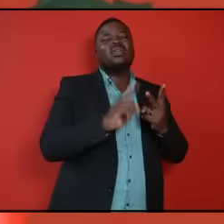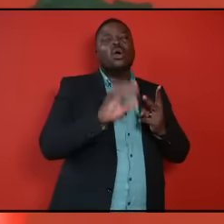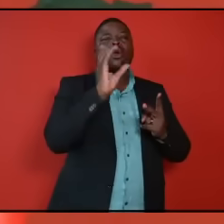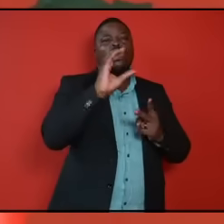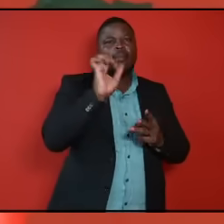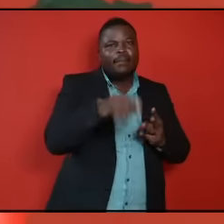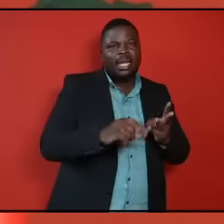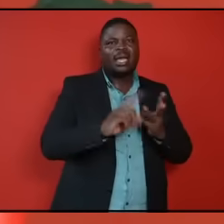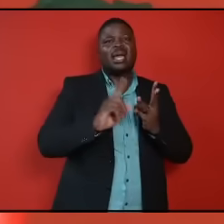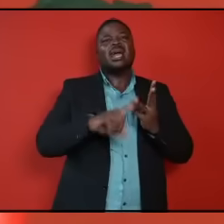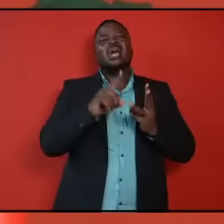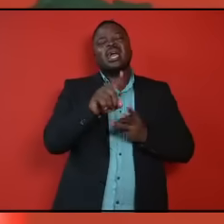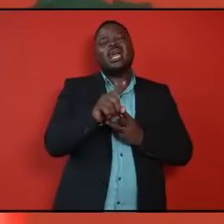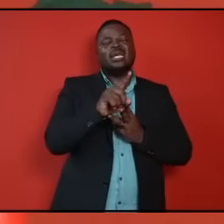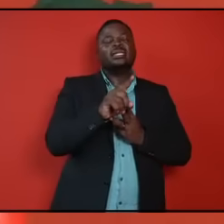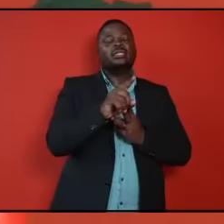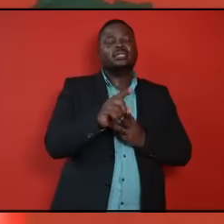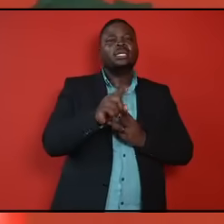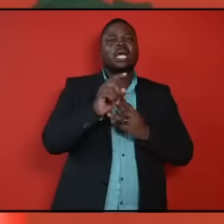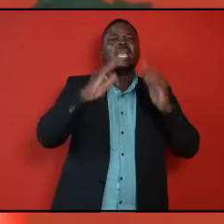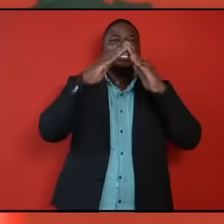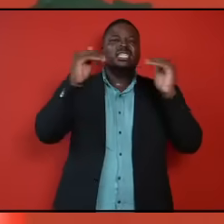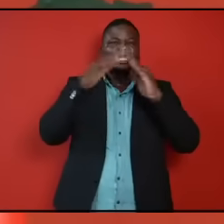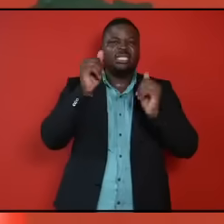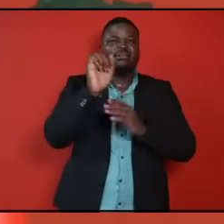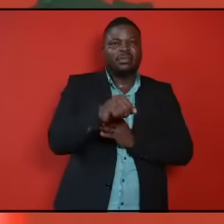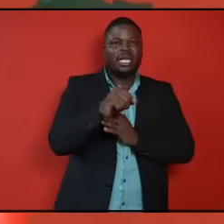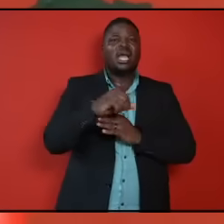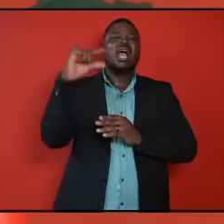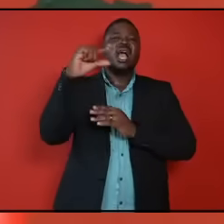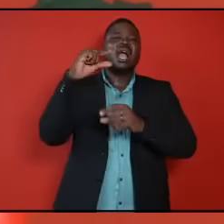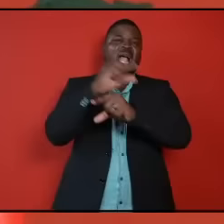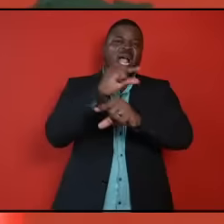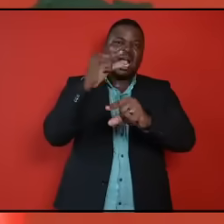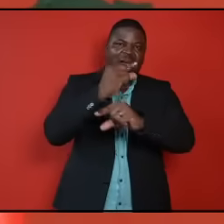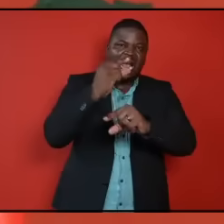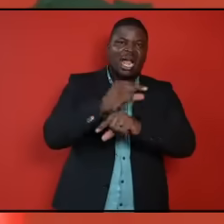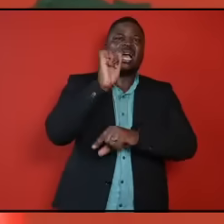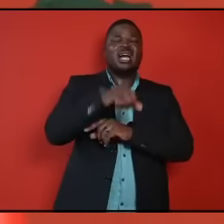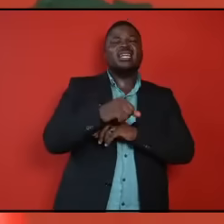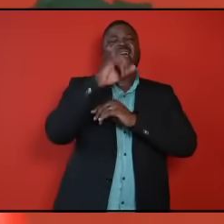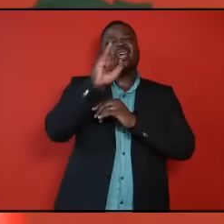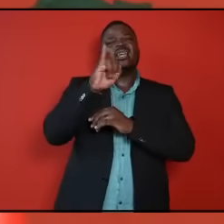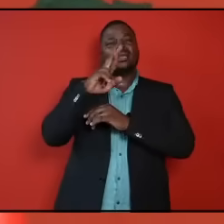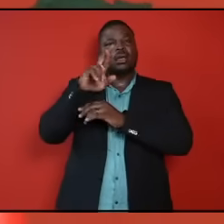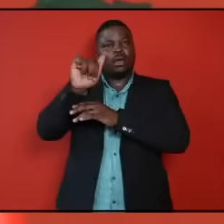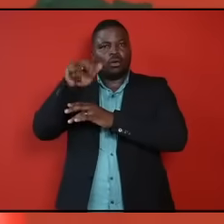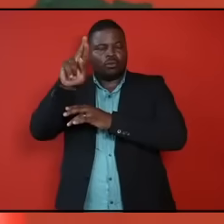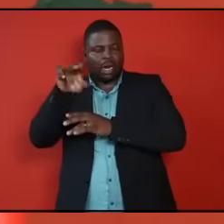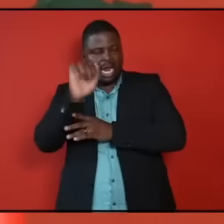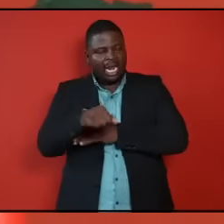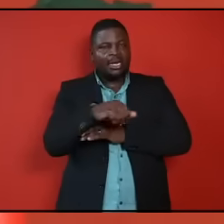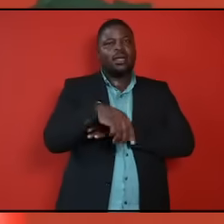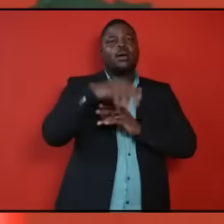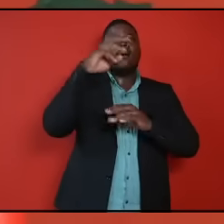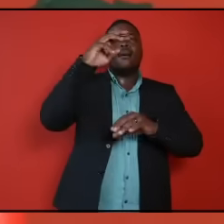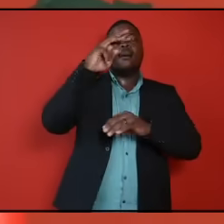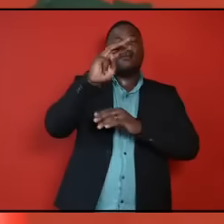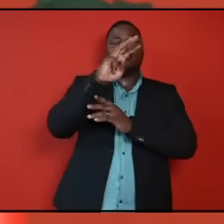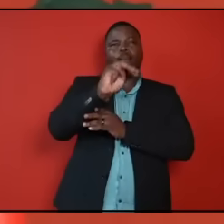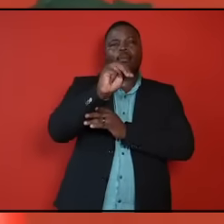Cape Verde, Egypt, Ghana, Haiti, Iran, Cote d'Ivoire, Jordan, Morocco,